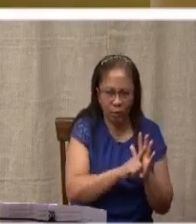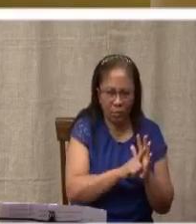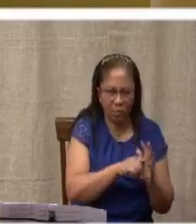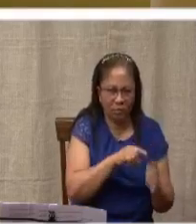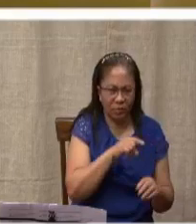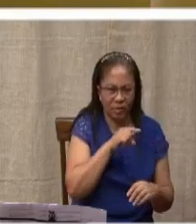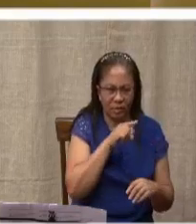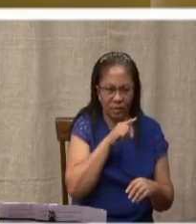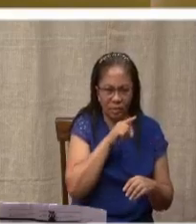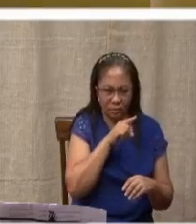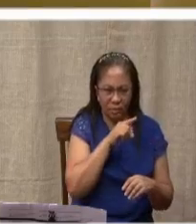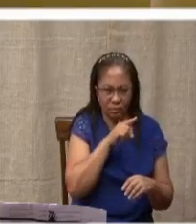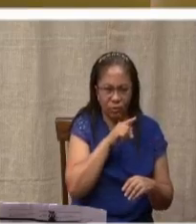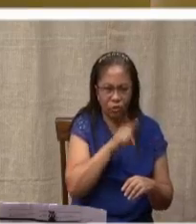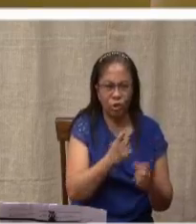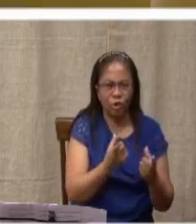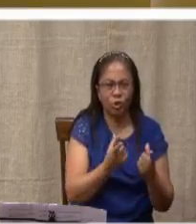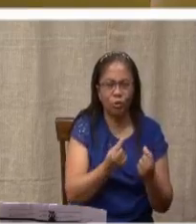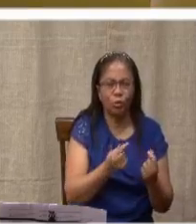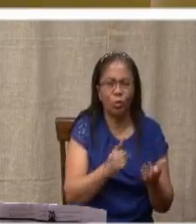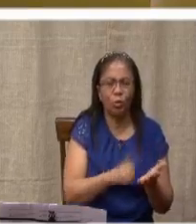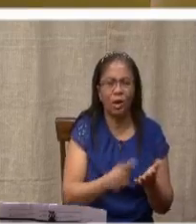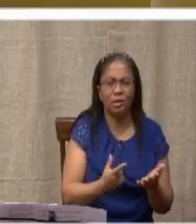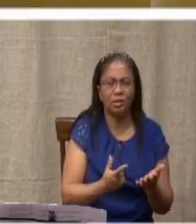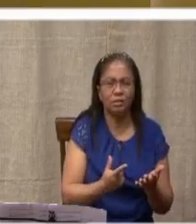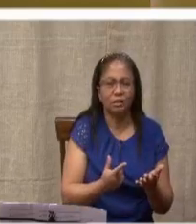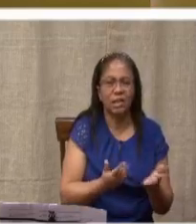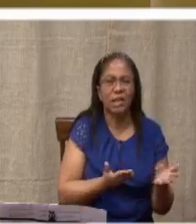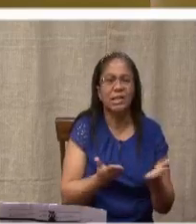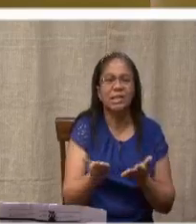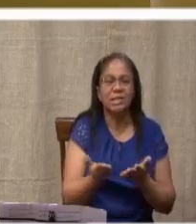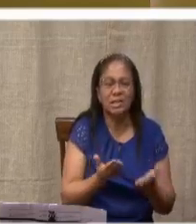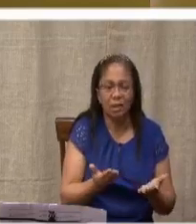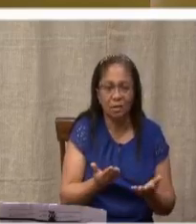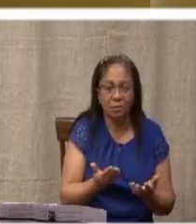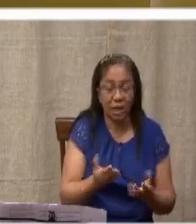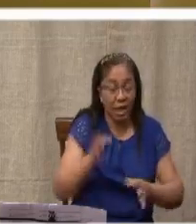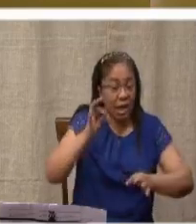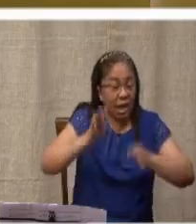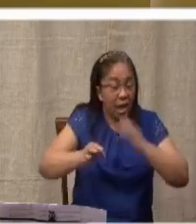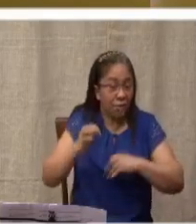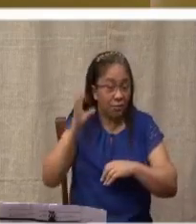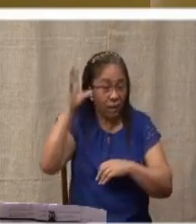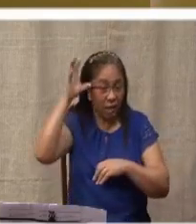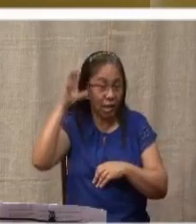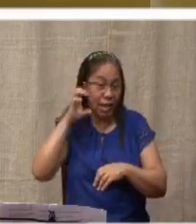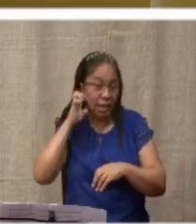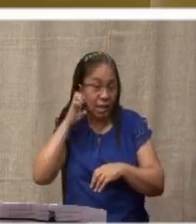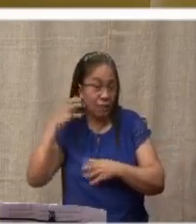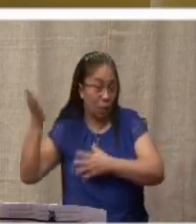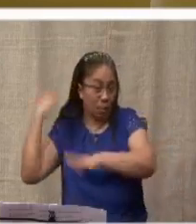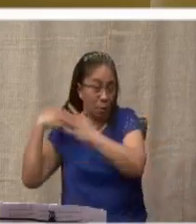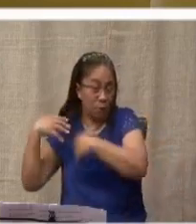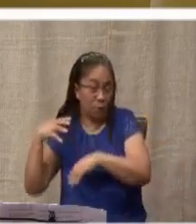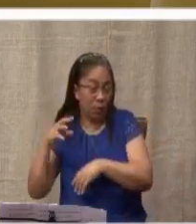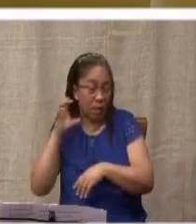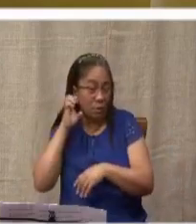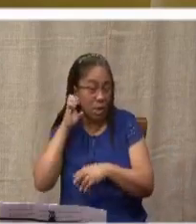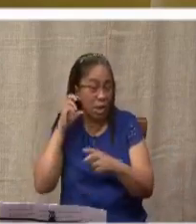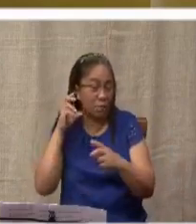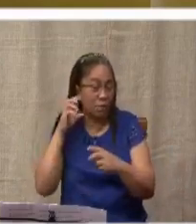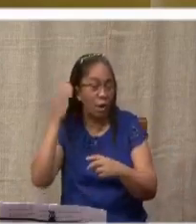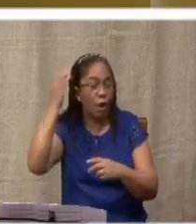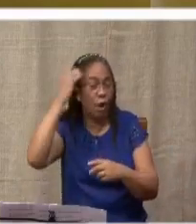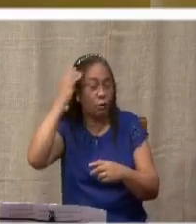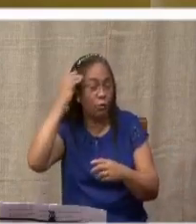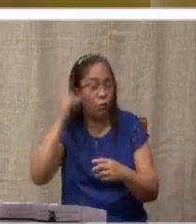had encountered jesus himself what she would have done is she would have done what she did not do in the first place she would get up